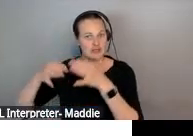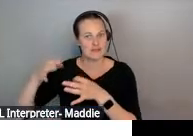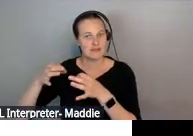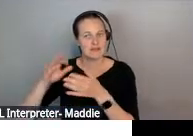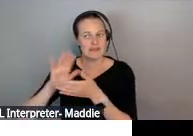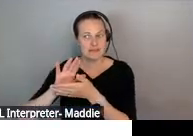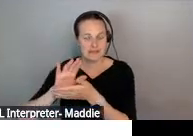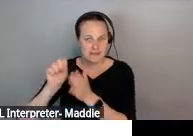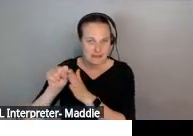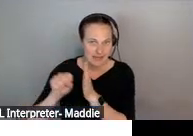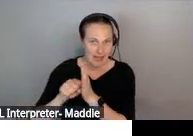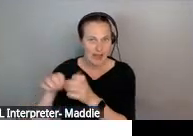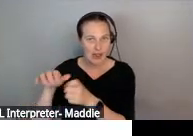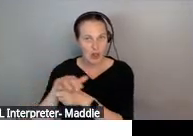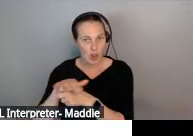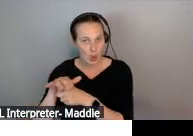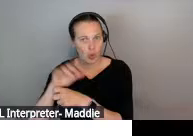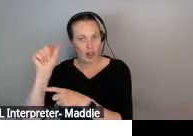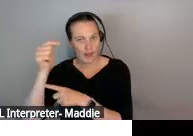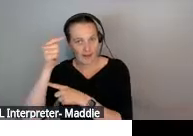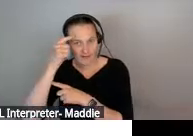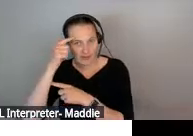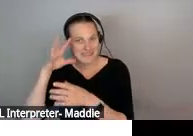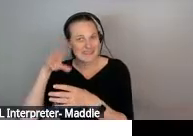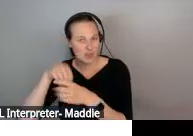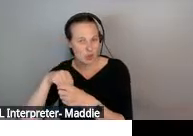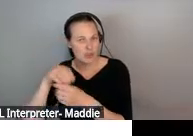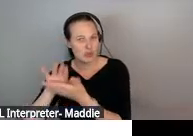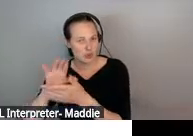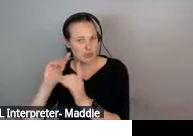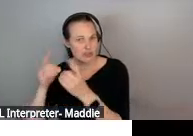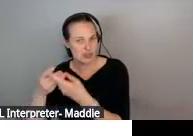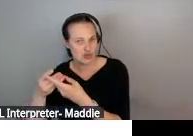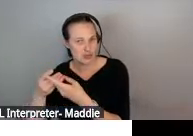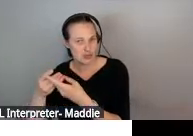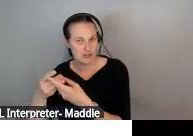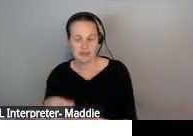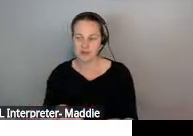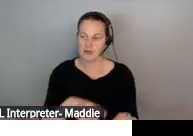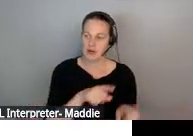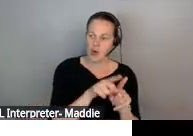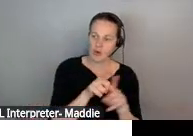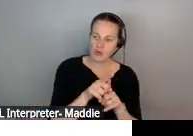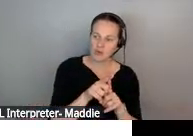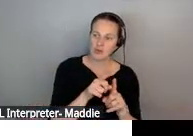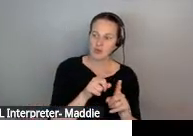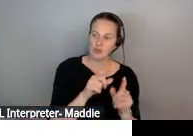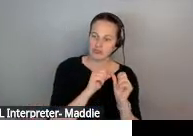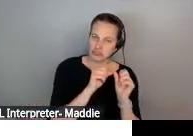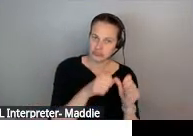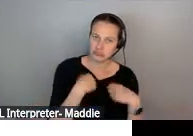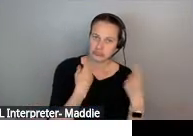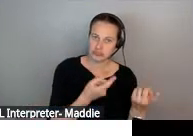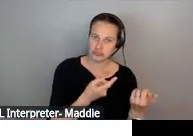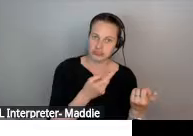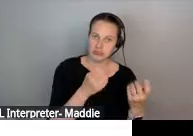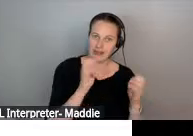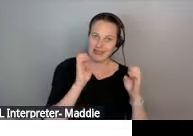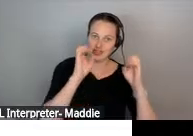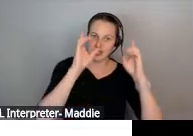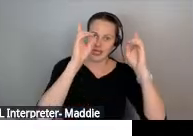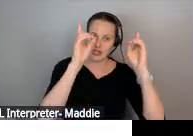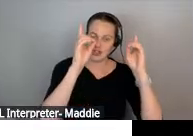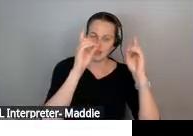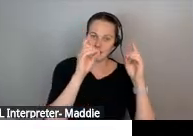school districts. But then there's also longstanding provisions in the Individuals with Disabilities Education Act that